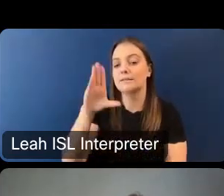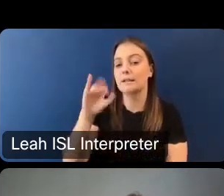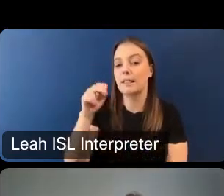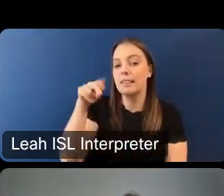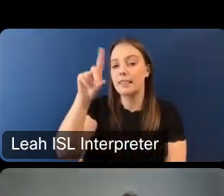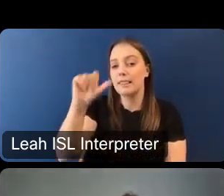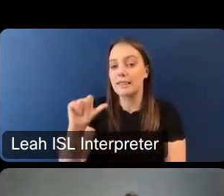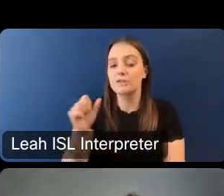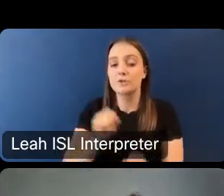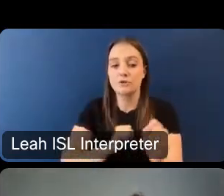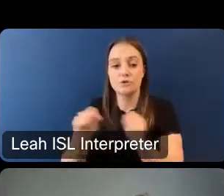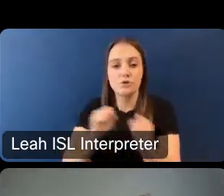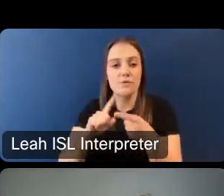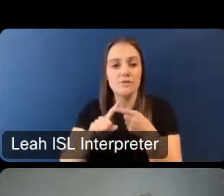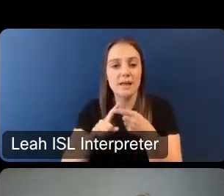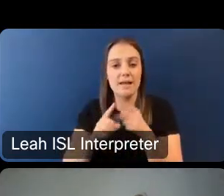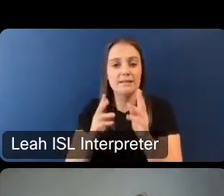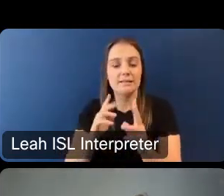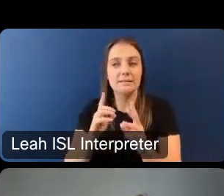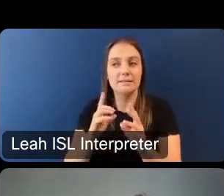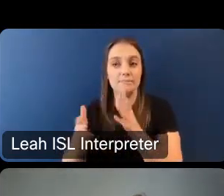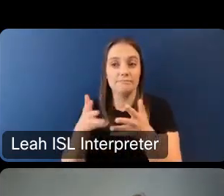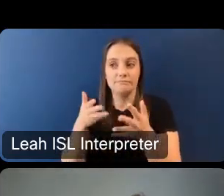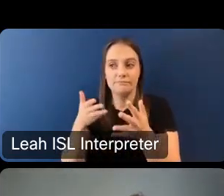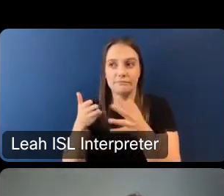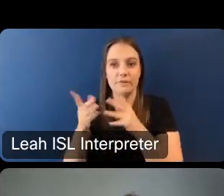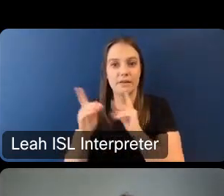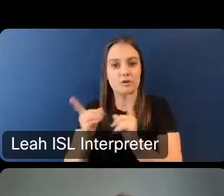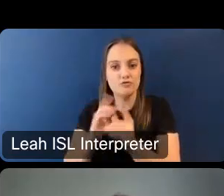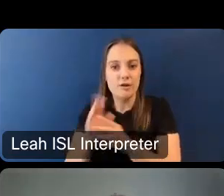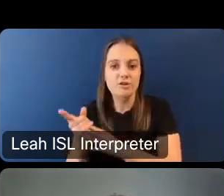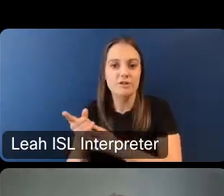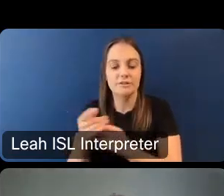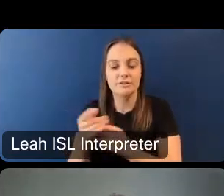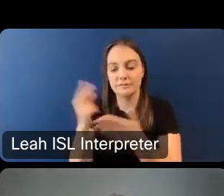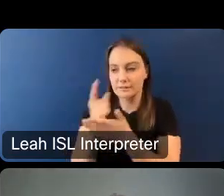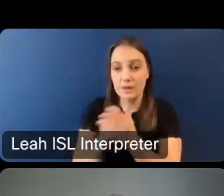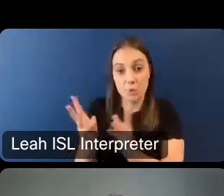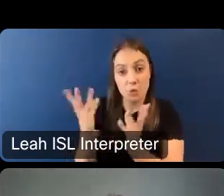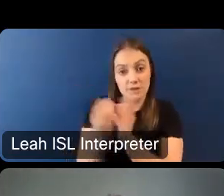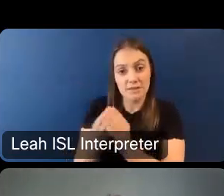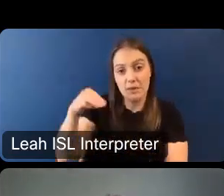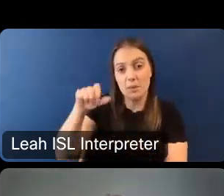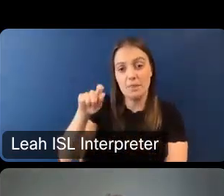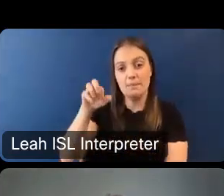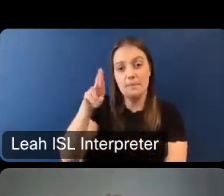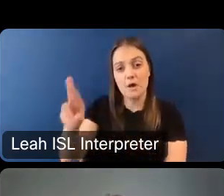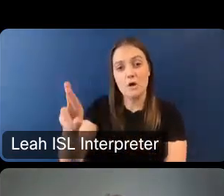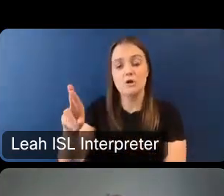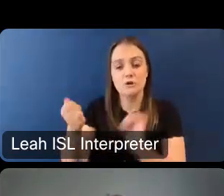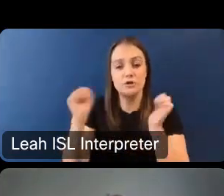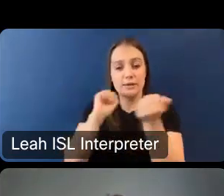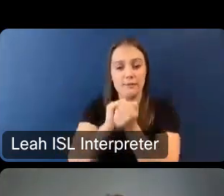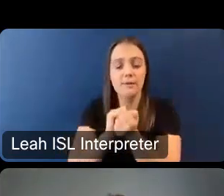and interaction designer, and working for Matter Transformation. And they really helped us redesign and reshape